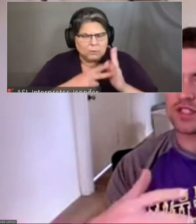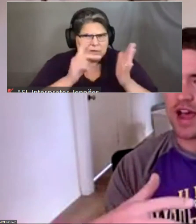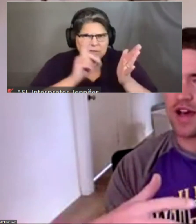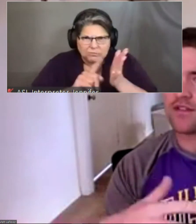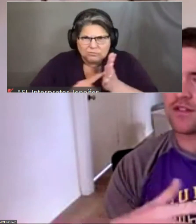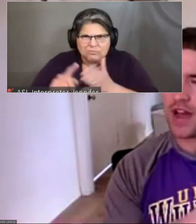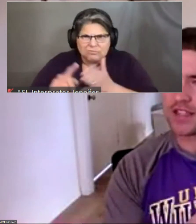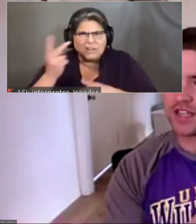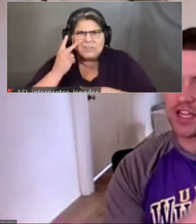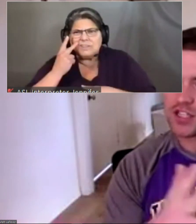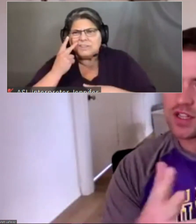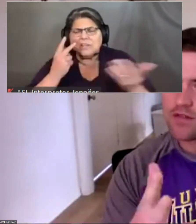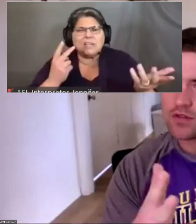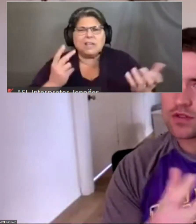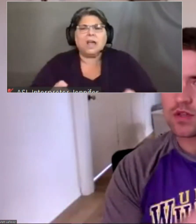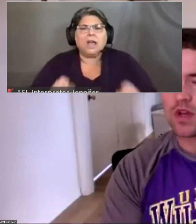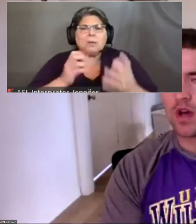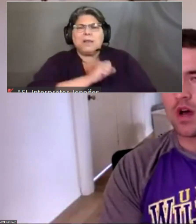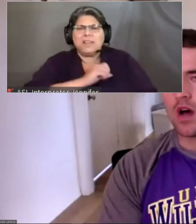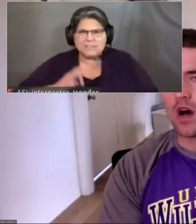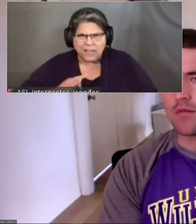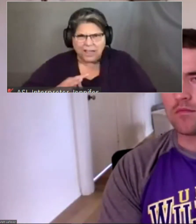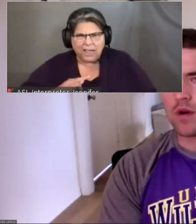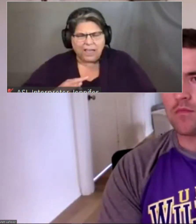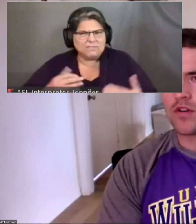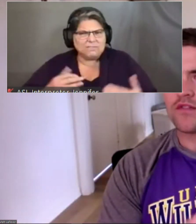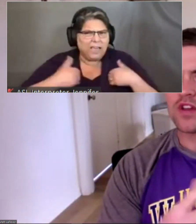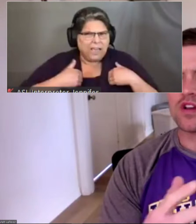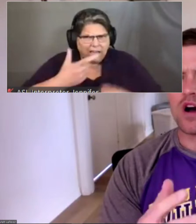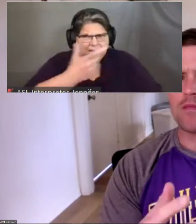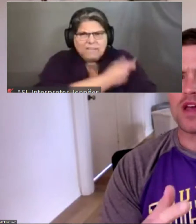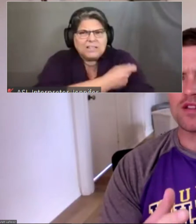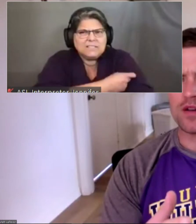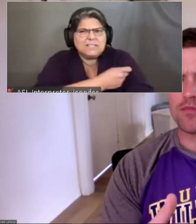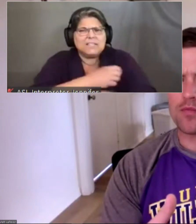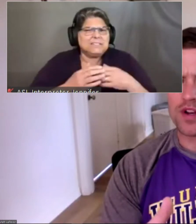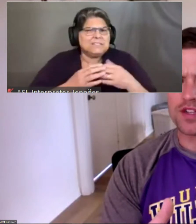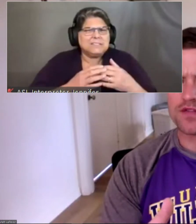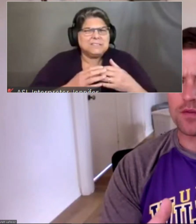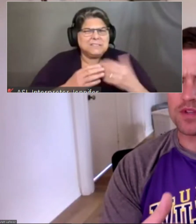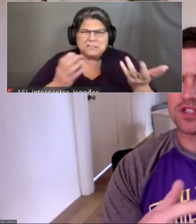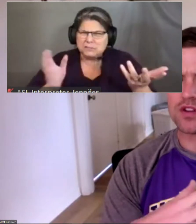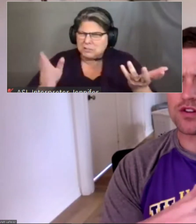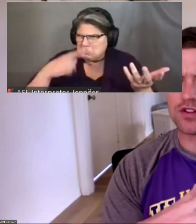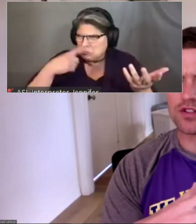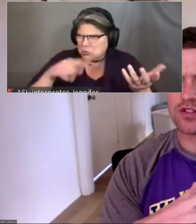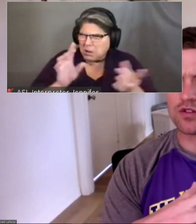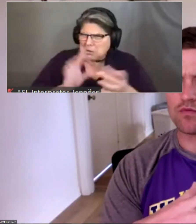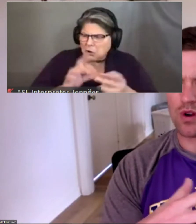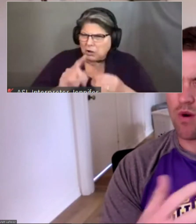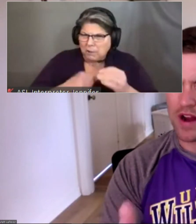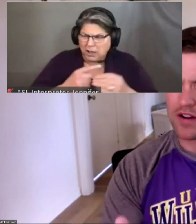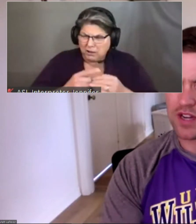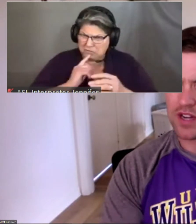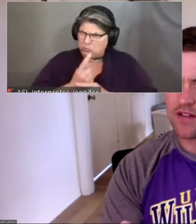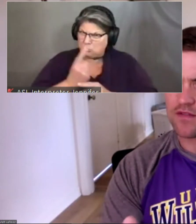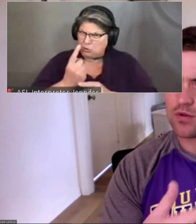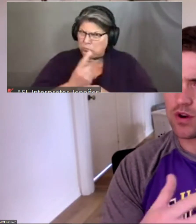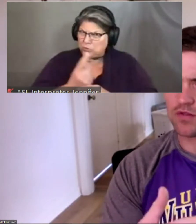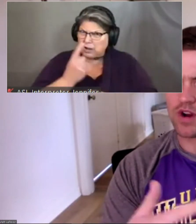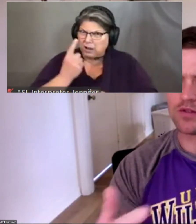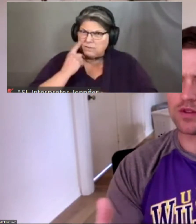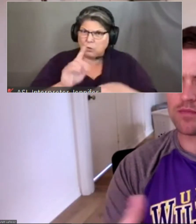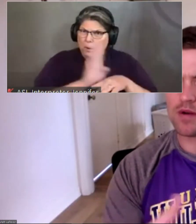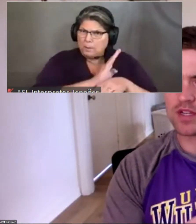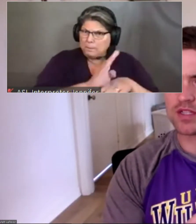of staff vaccination levels. I'm wondering if you could comment on the appropriateness for business owners to require staff who